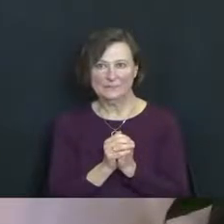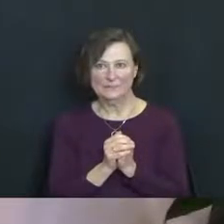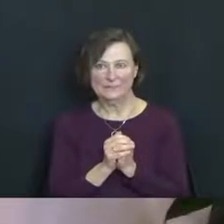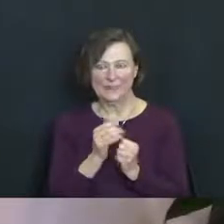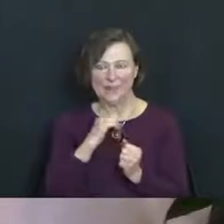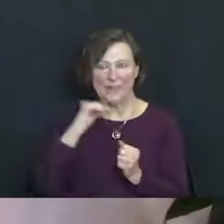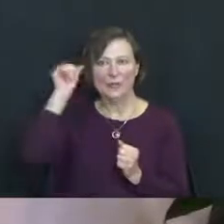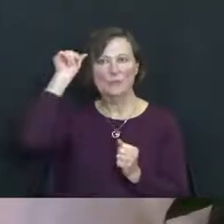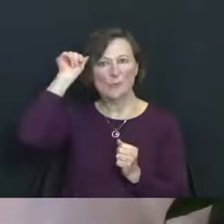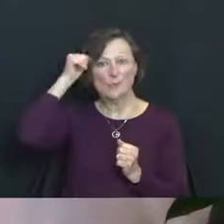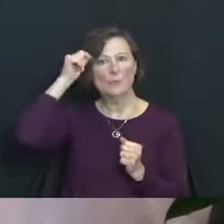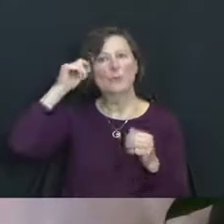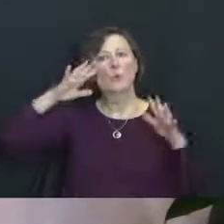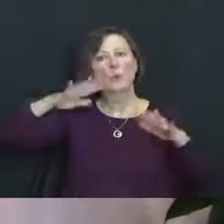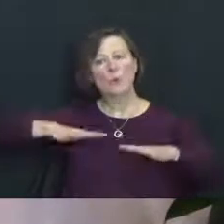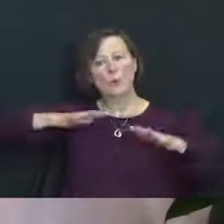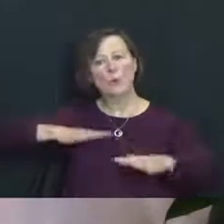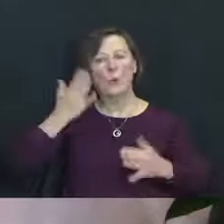cool down my appetite.